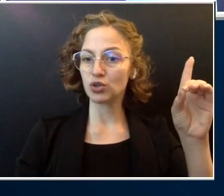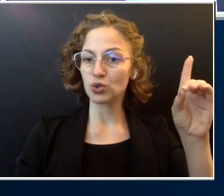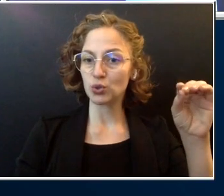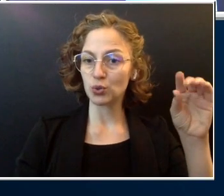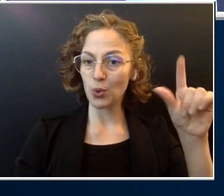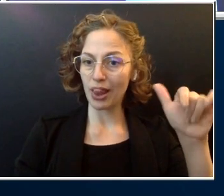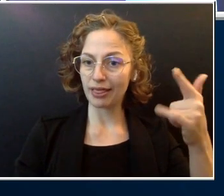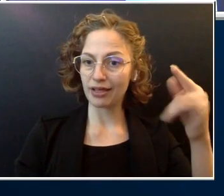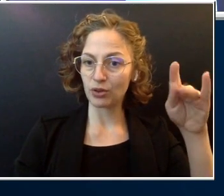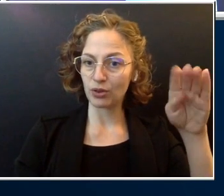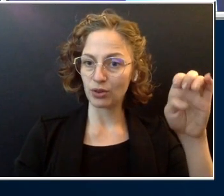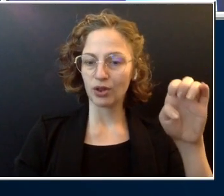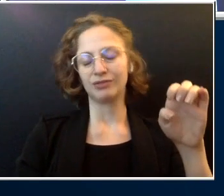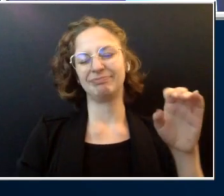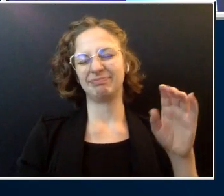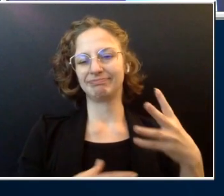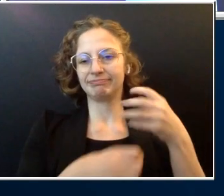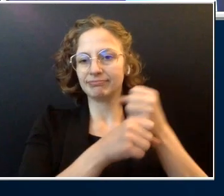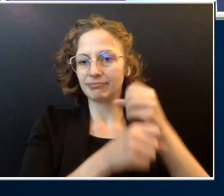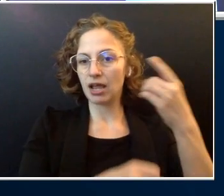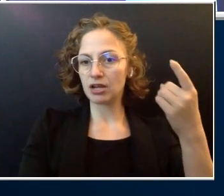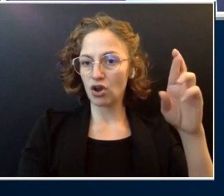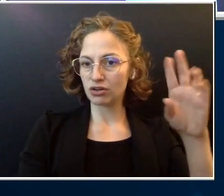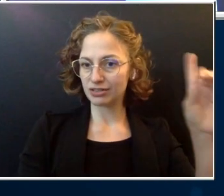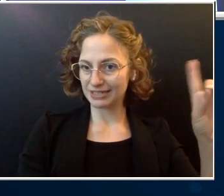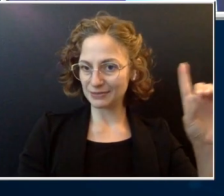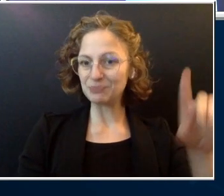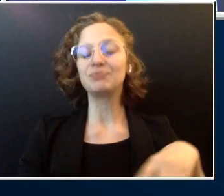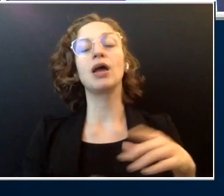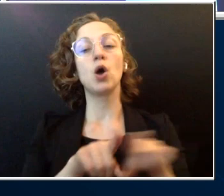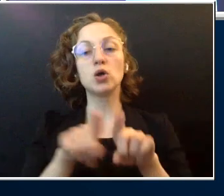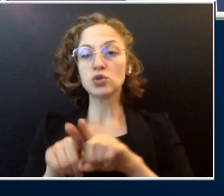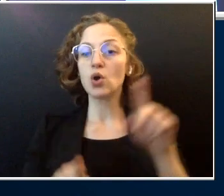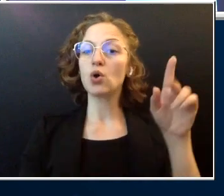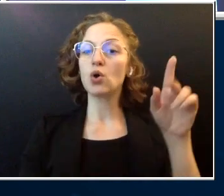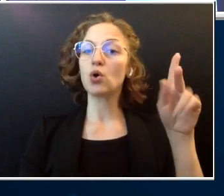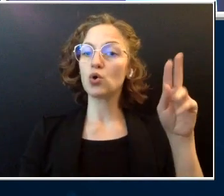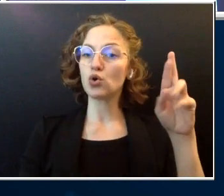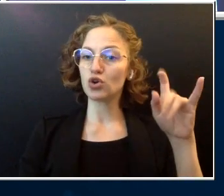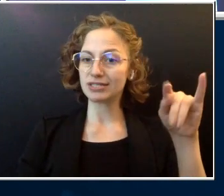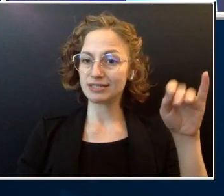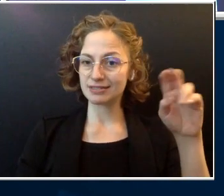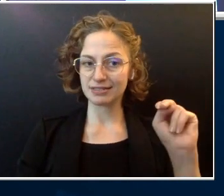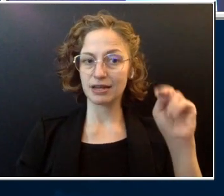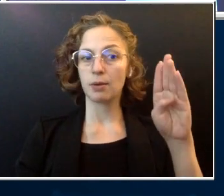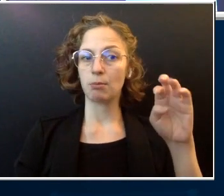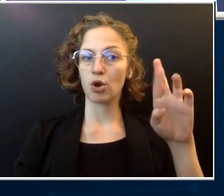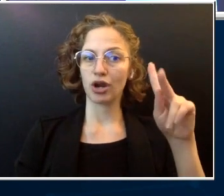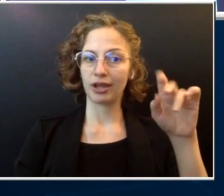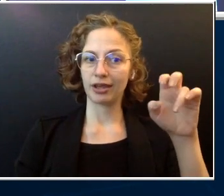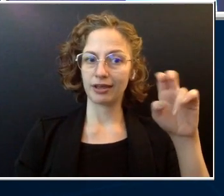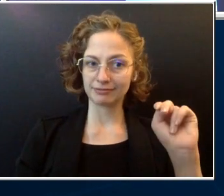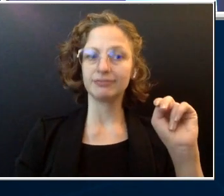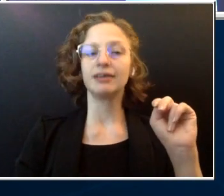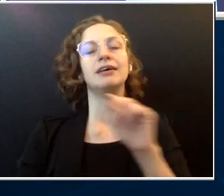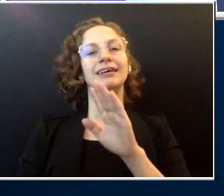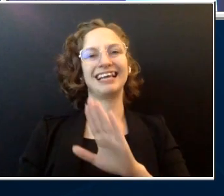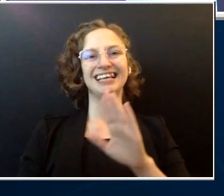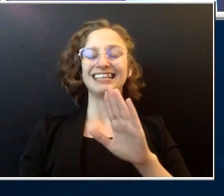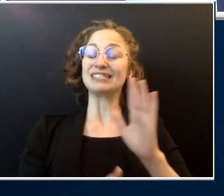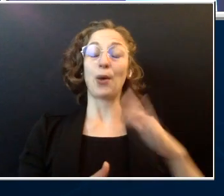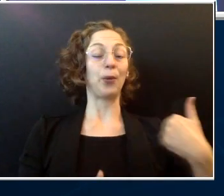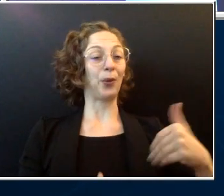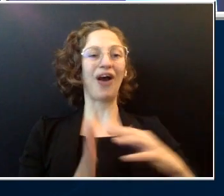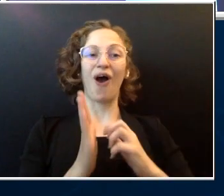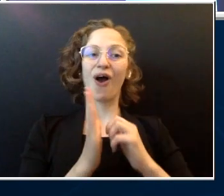by Kristen Burkett. She is joining us live today. Kristen is Tim's oncology nurse practitioner. Gosh, goodness. Kristen, how are